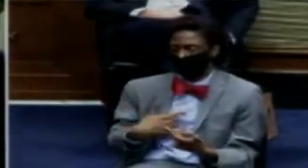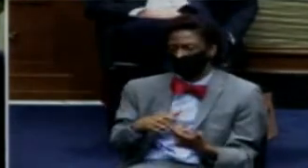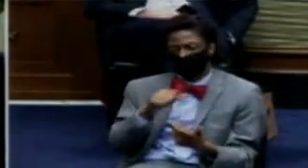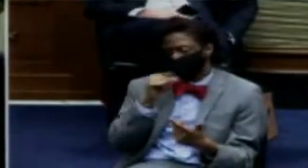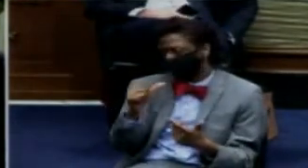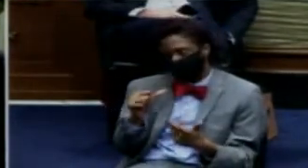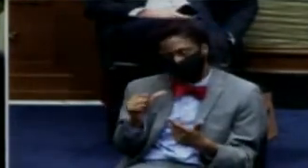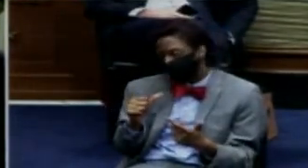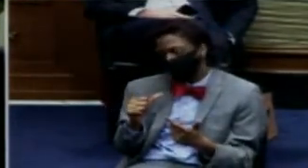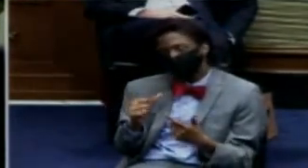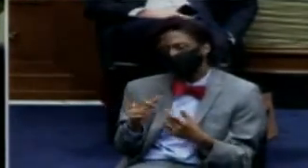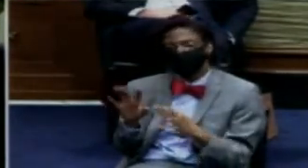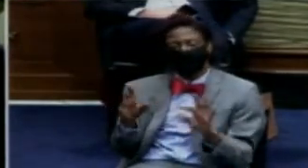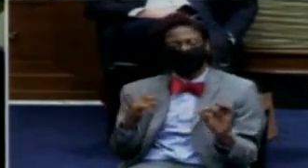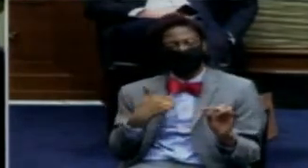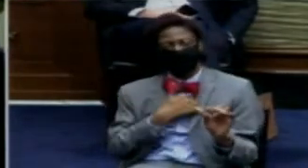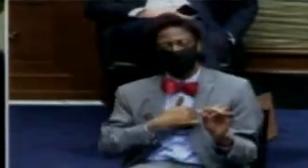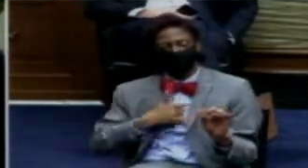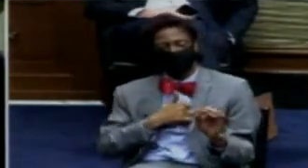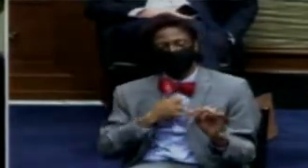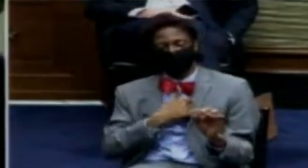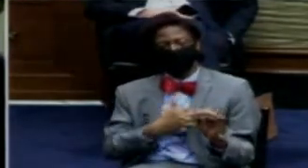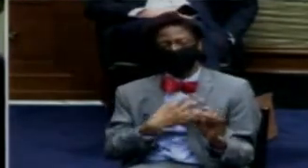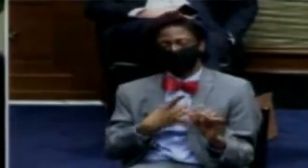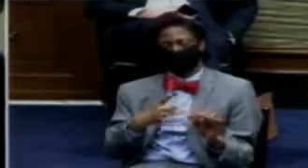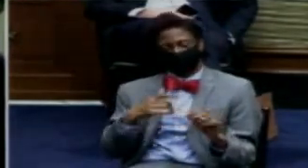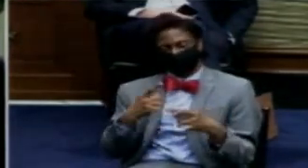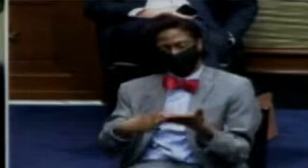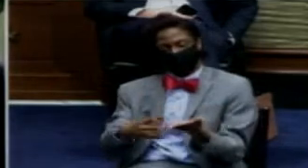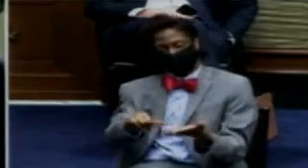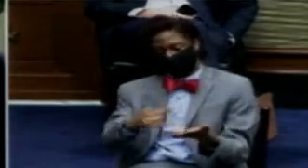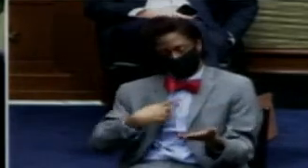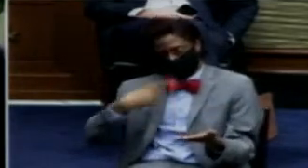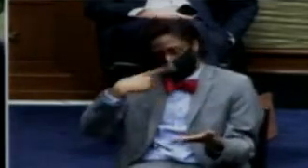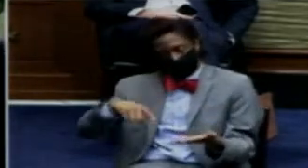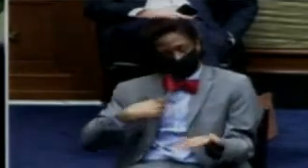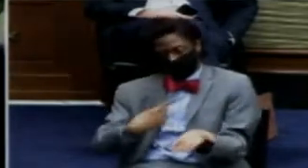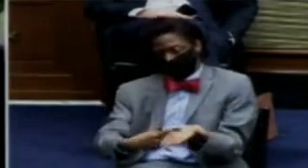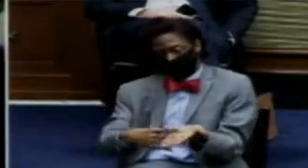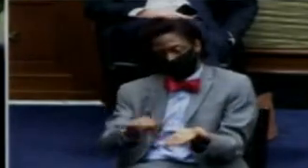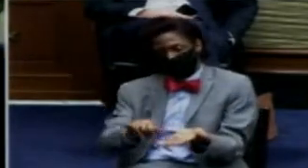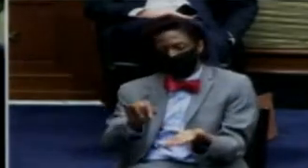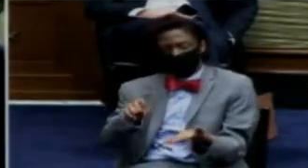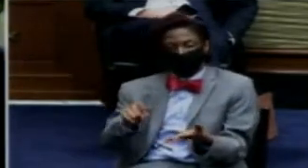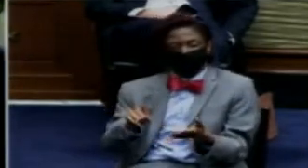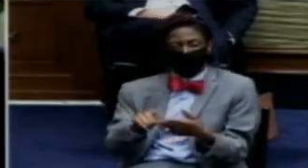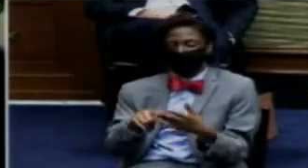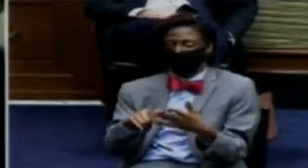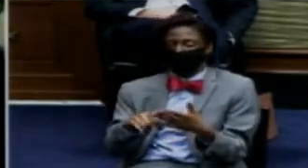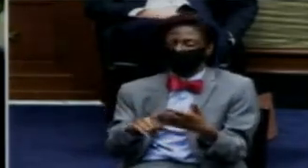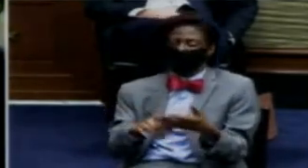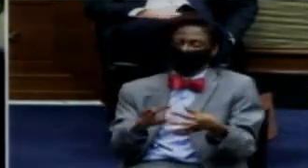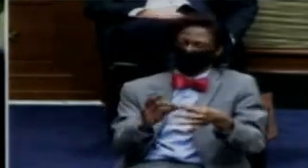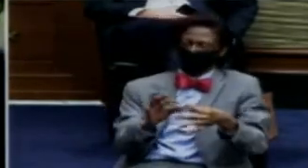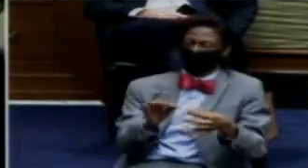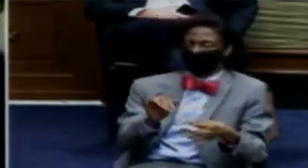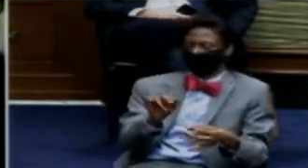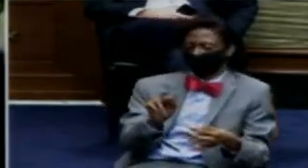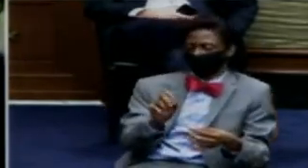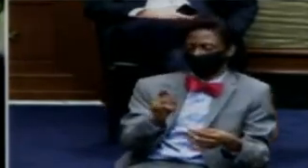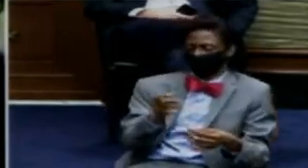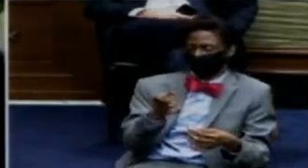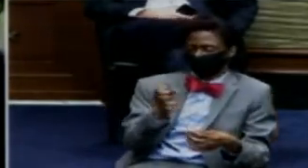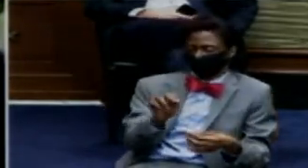national security. Our scope here, and if you'd like to get into that, I'd be happy to get into that, because if you're bringing up insurrection, were there